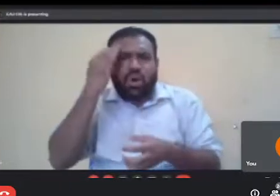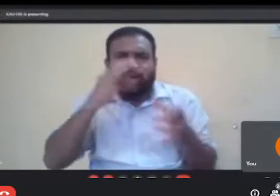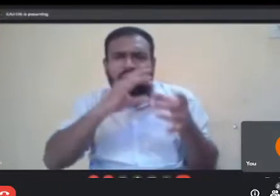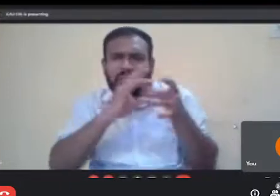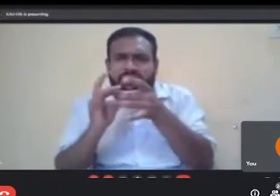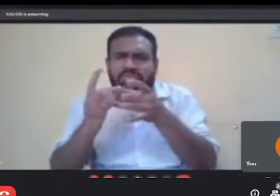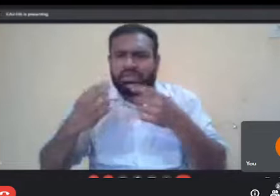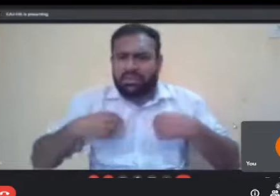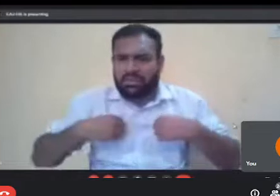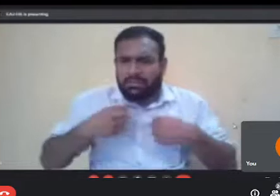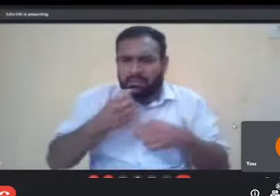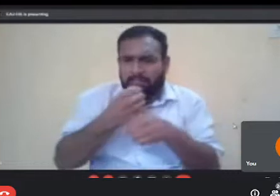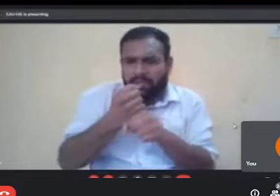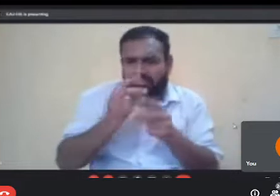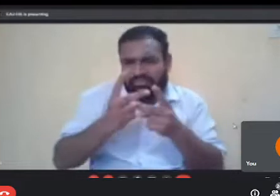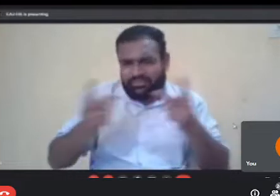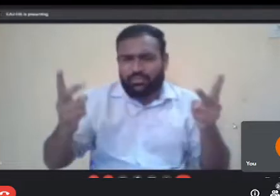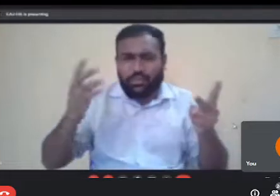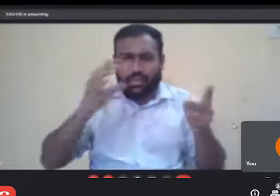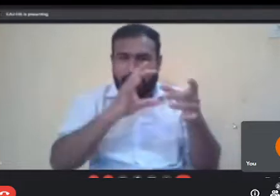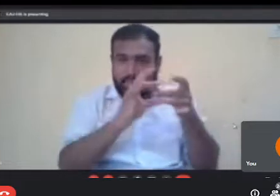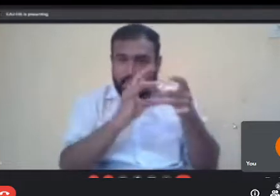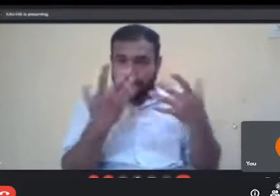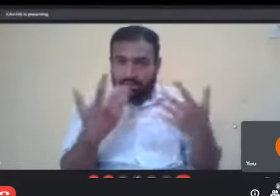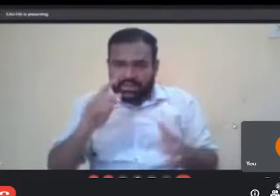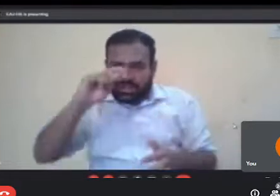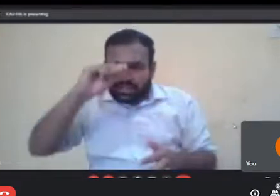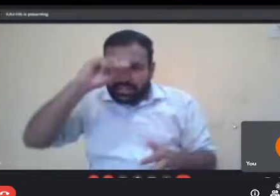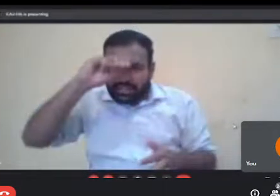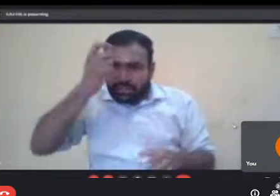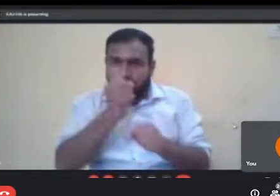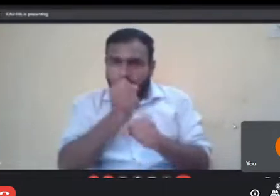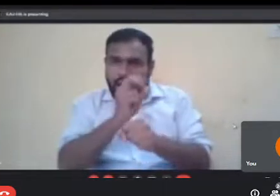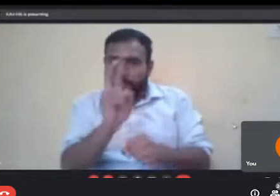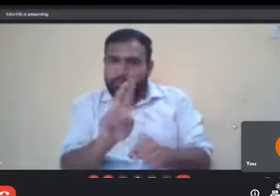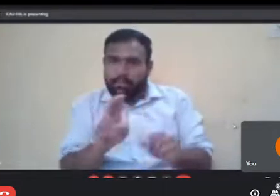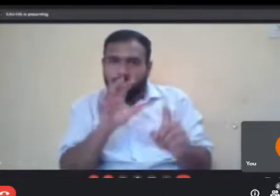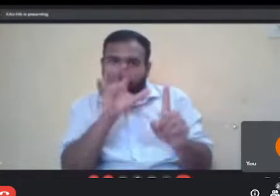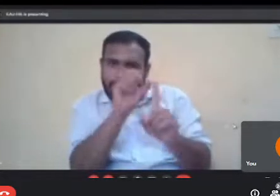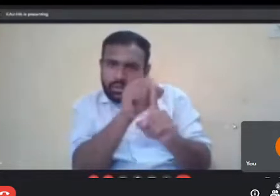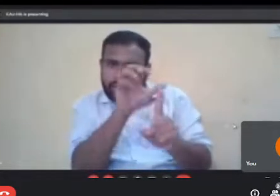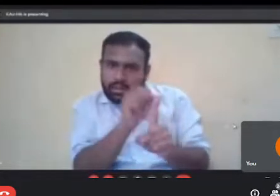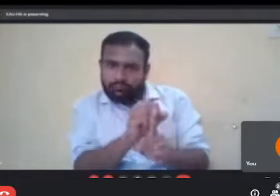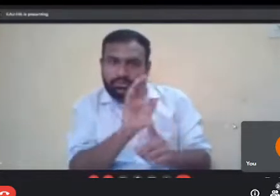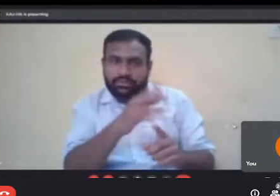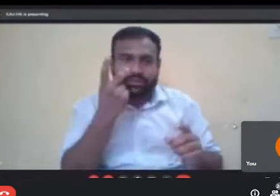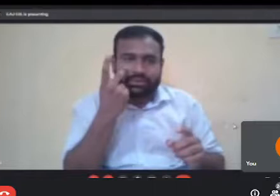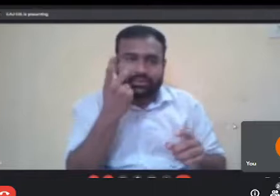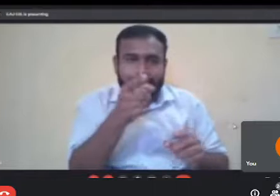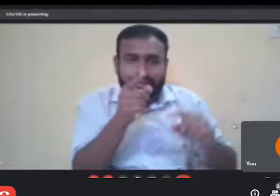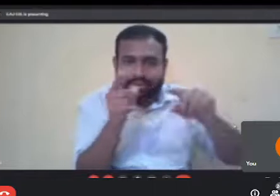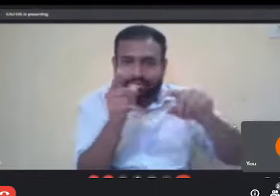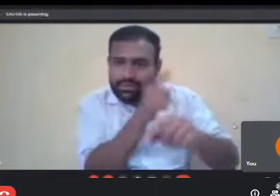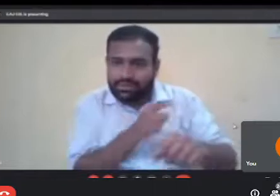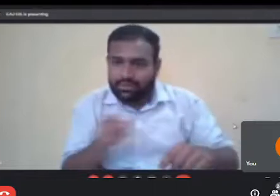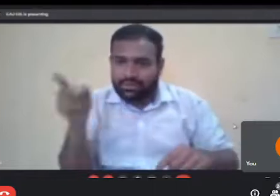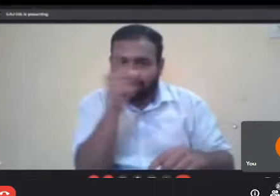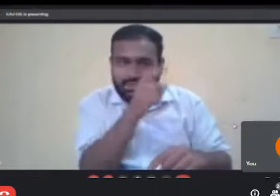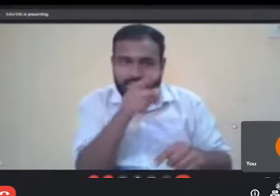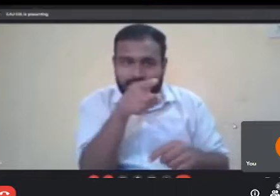in front and we discuss, how, for example, we're discussing how are clothes made. And within this